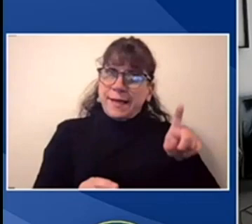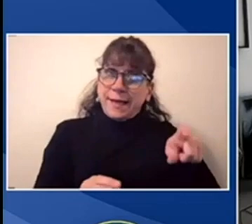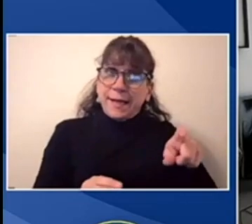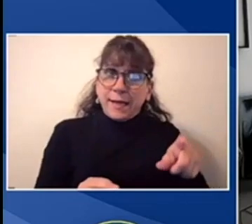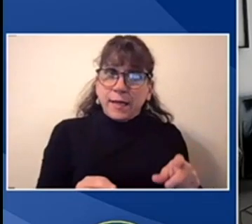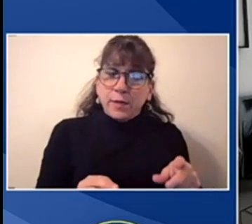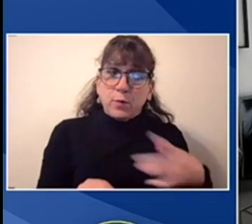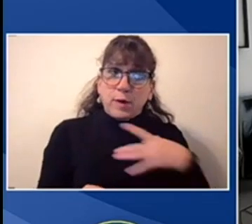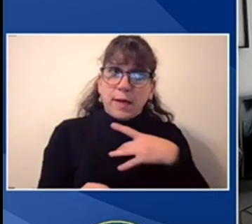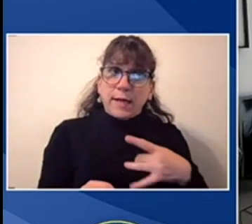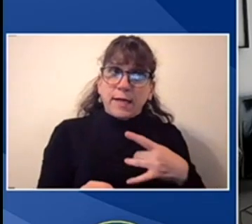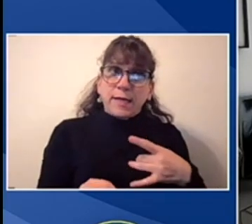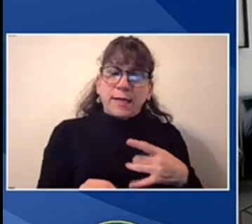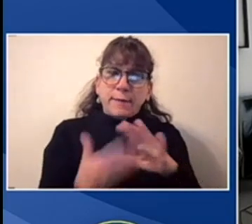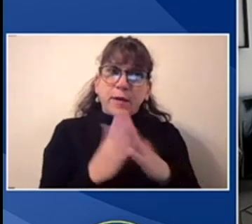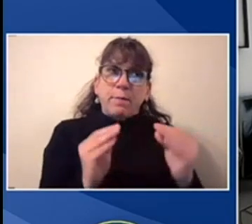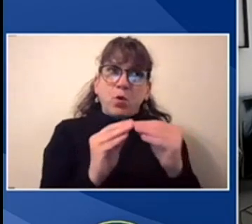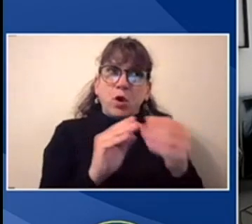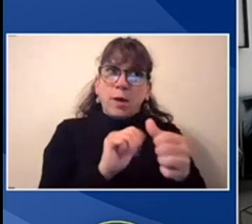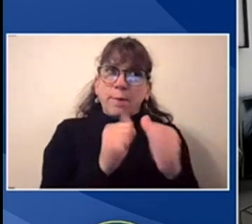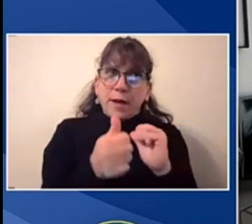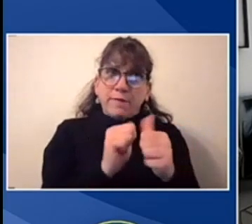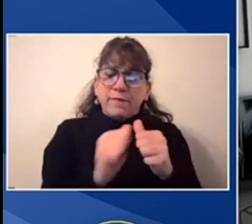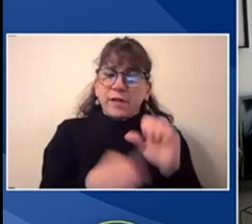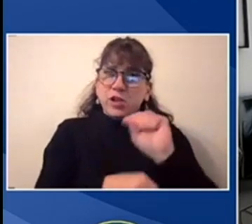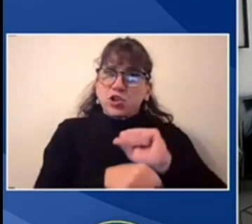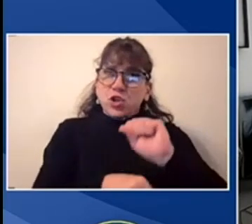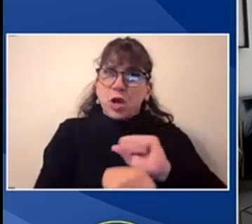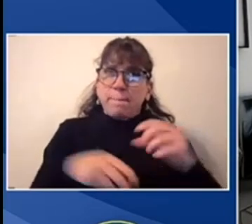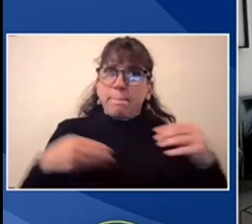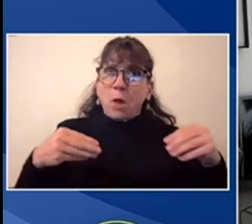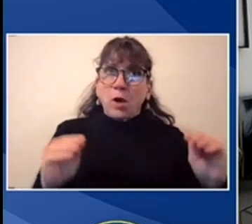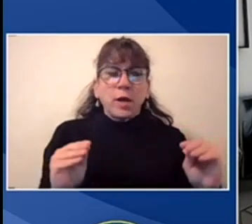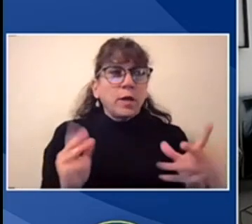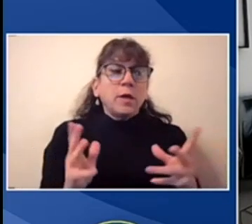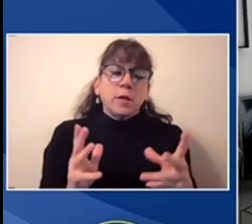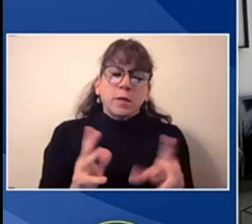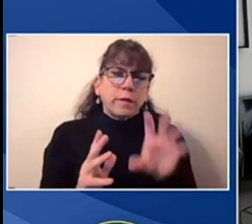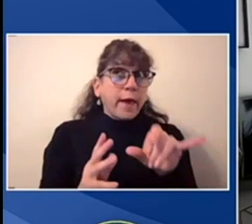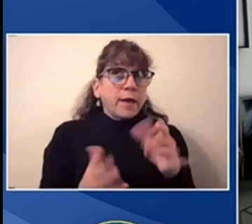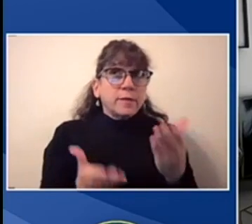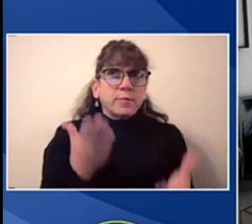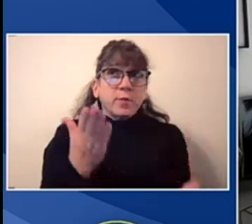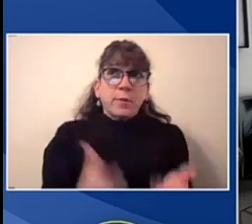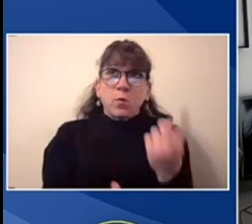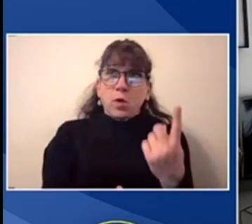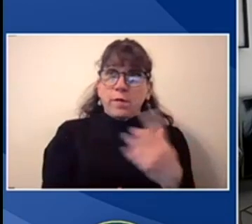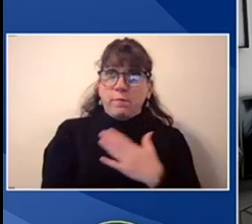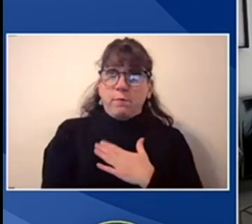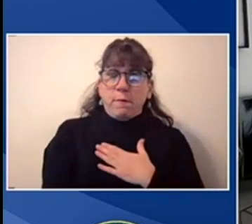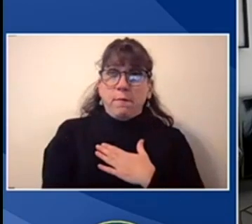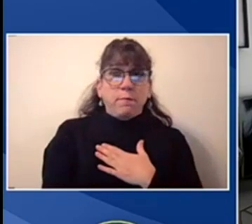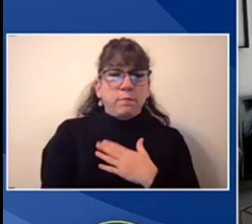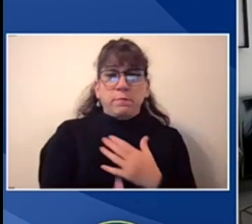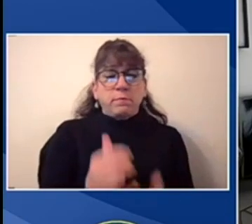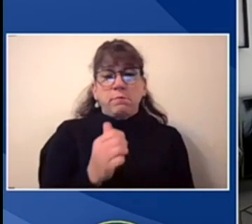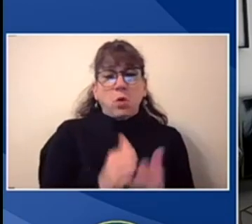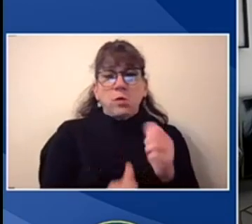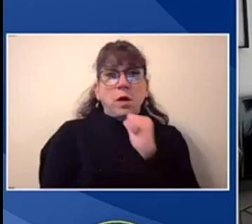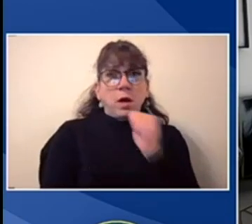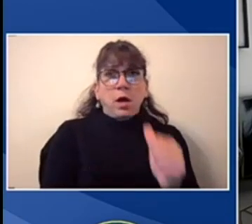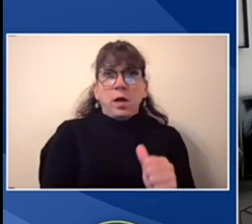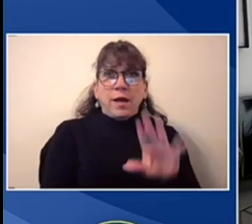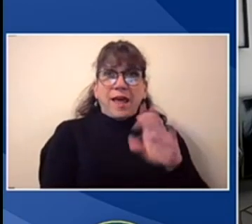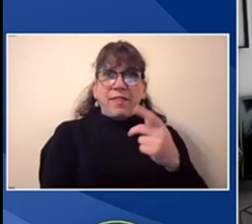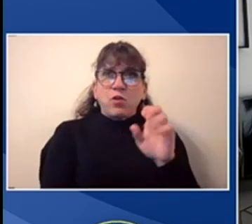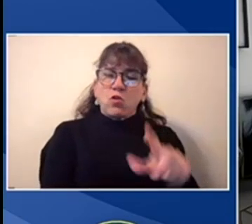to become more competitive in the job market, I think is the, probably one of my most unethical views of looking at this